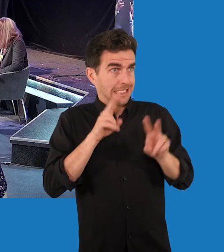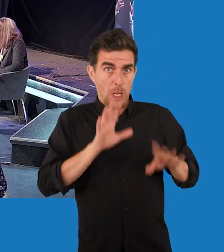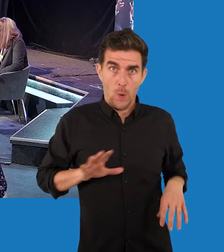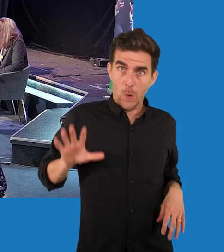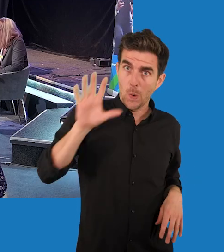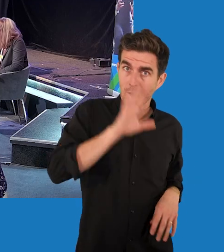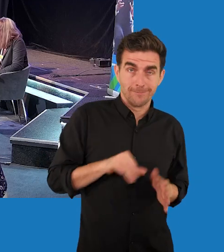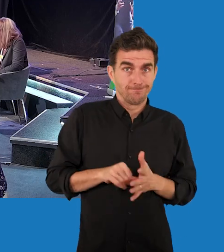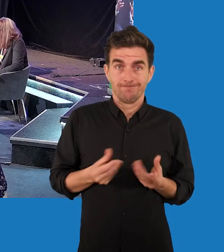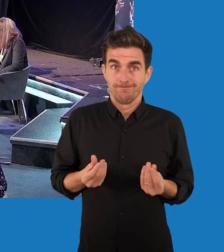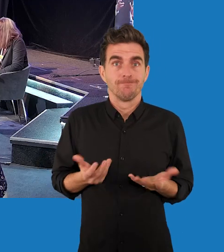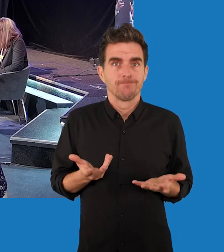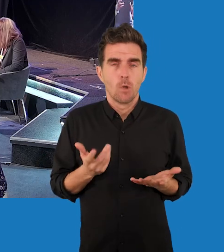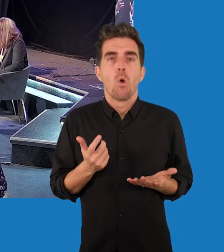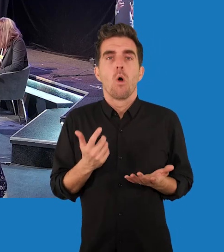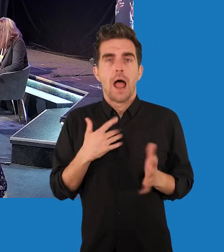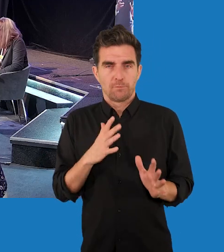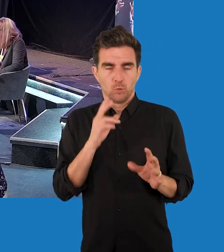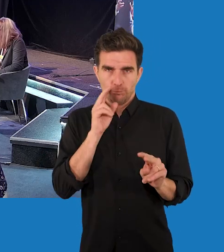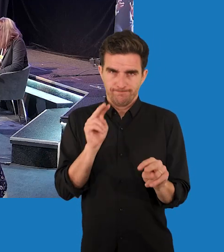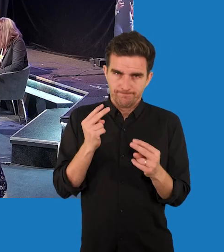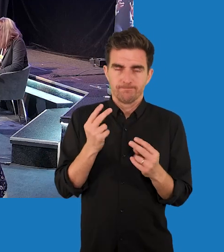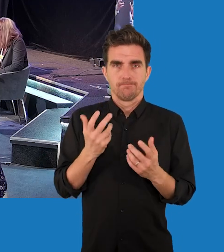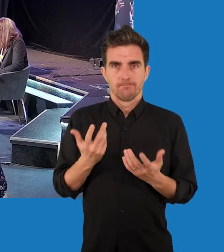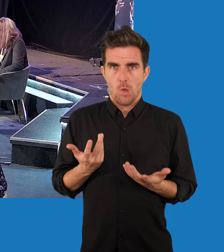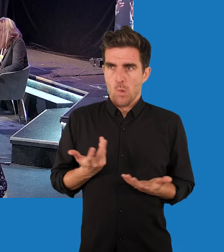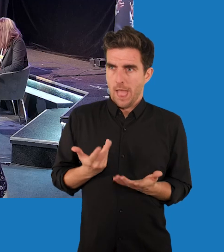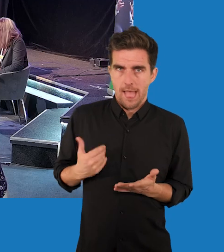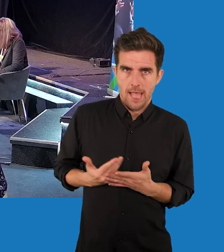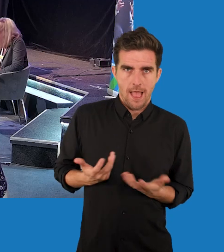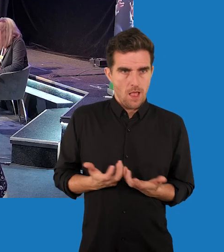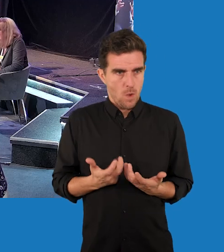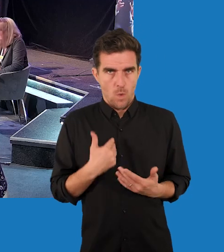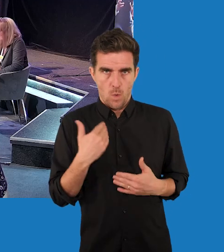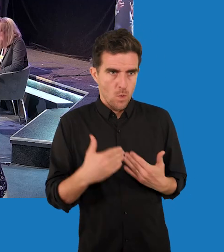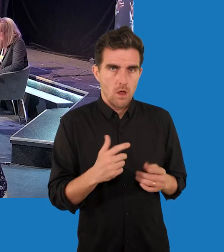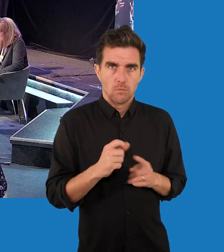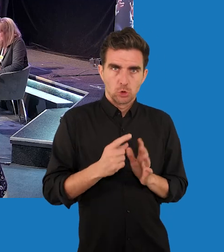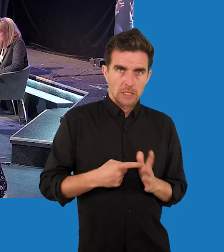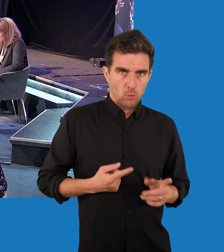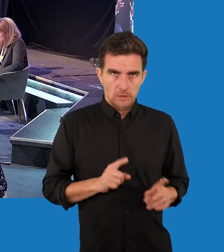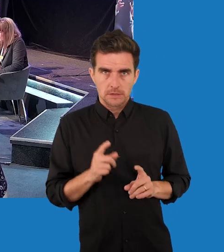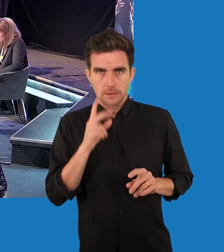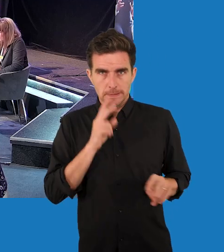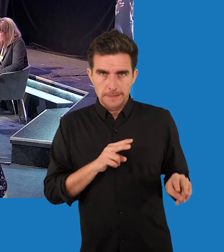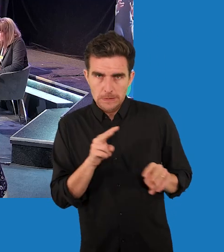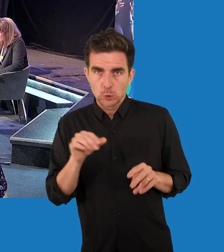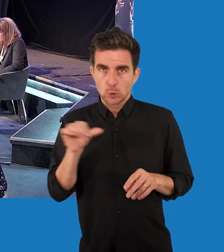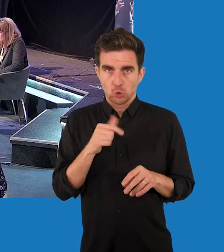are seeing across the country. We've had to review where we were at with the build project,